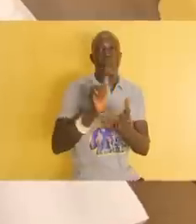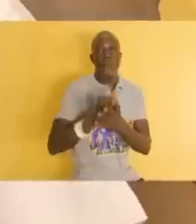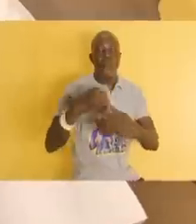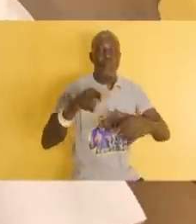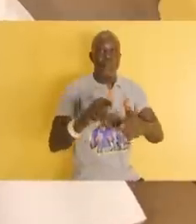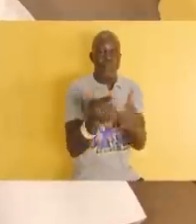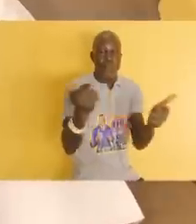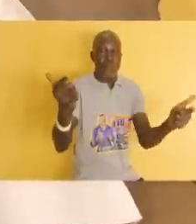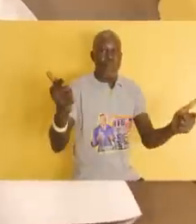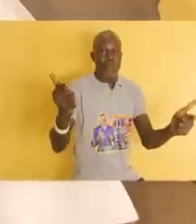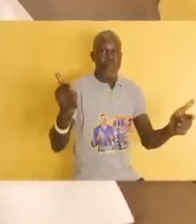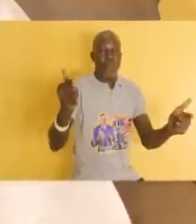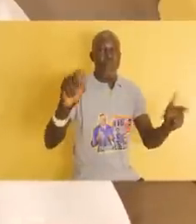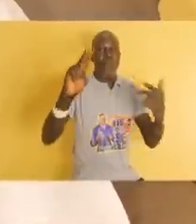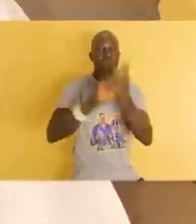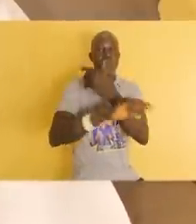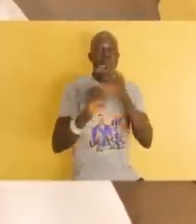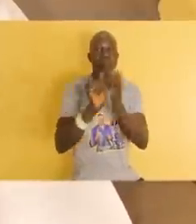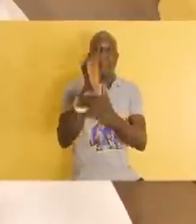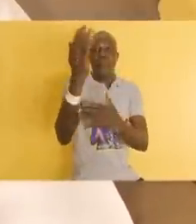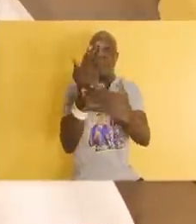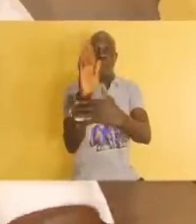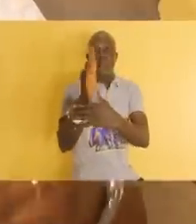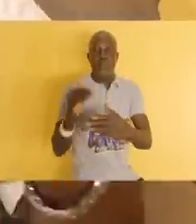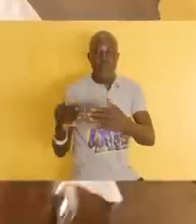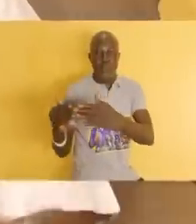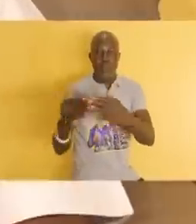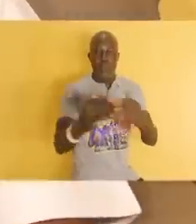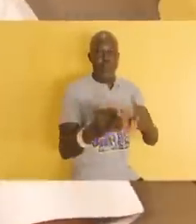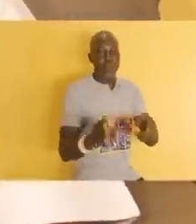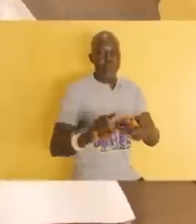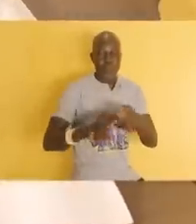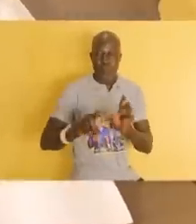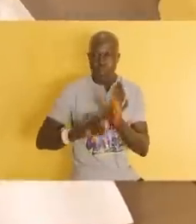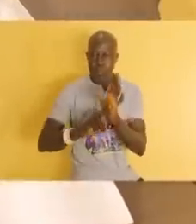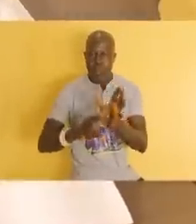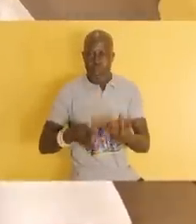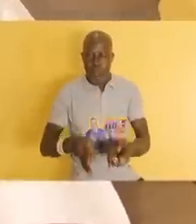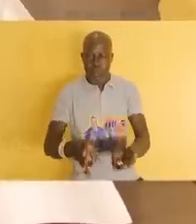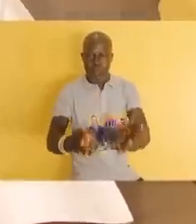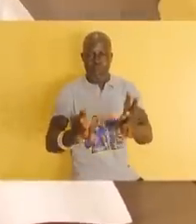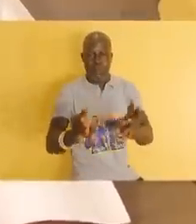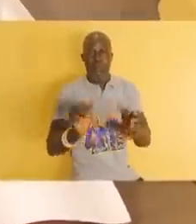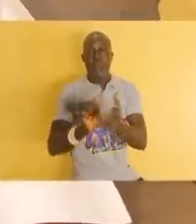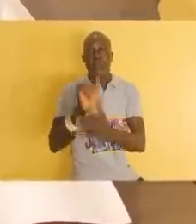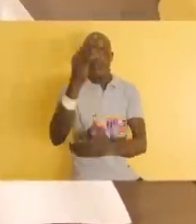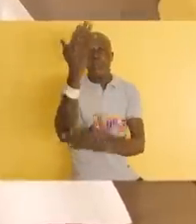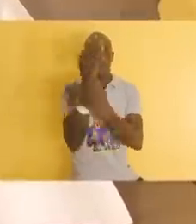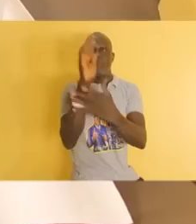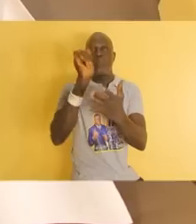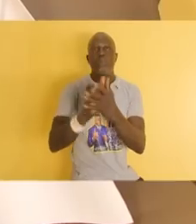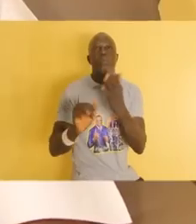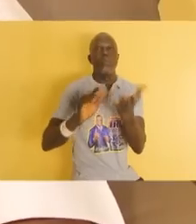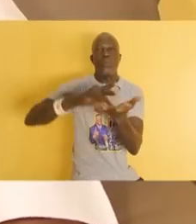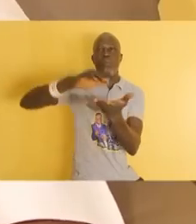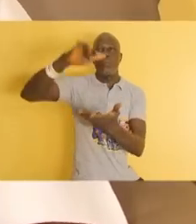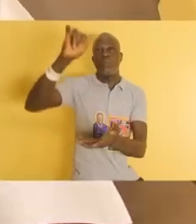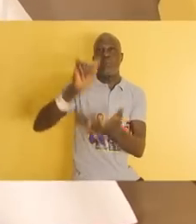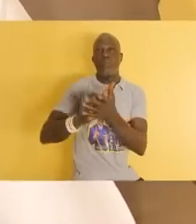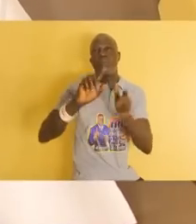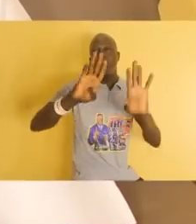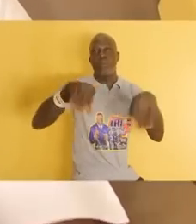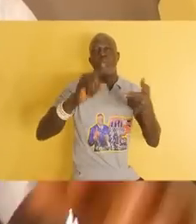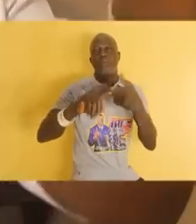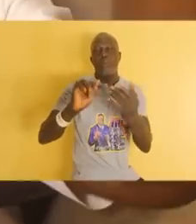enlargement, the end of way, that will guide you on, the end of glory, that give